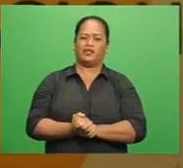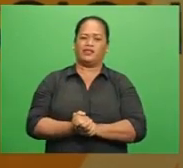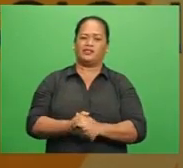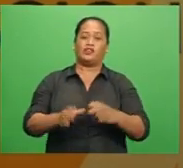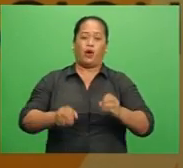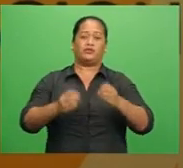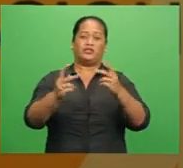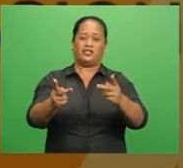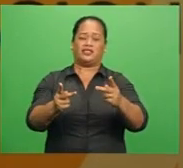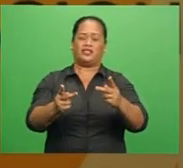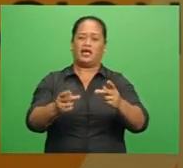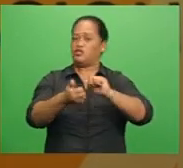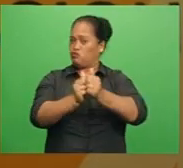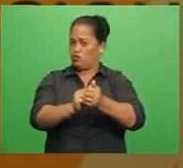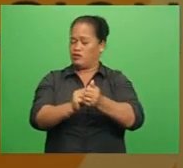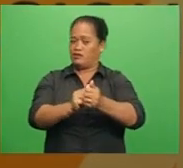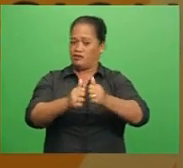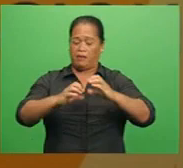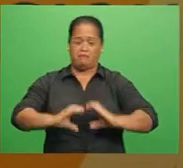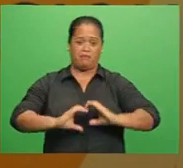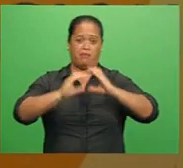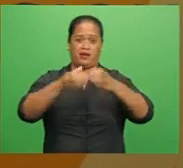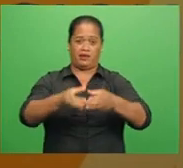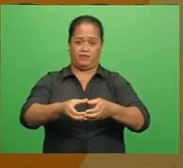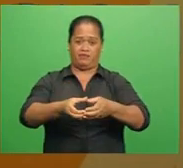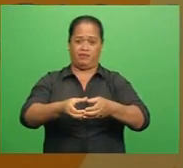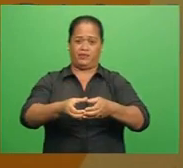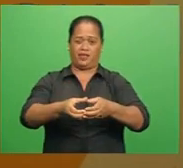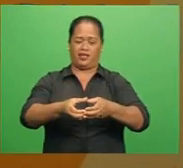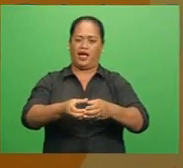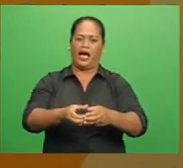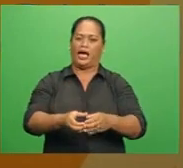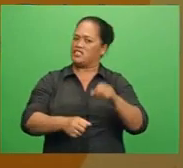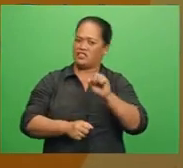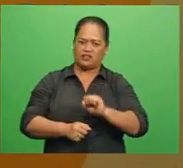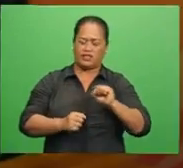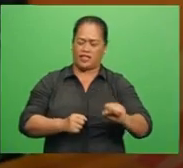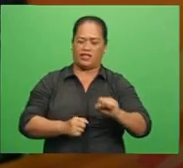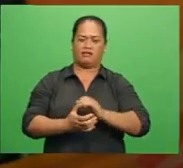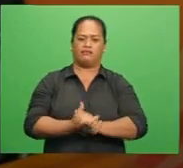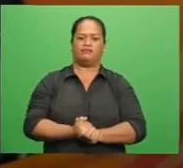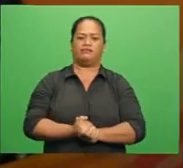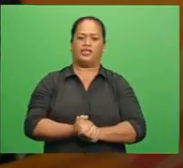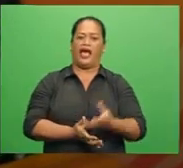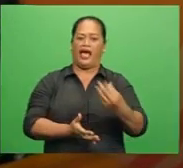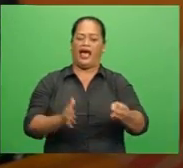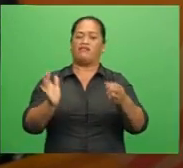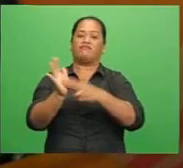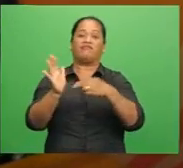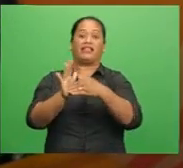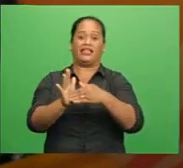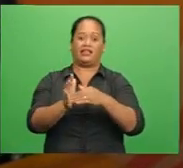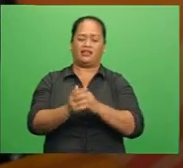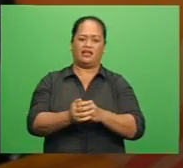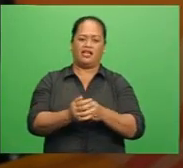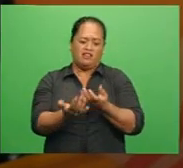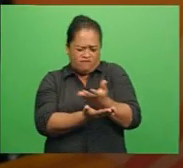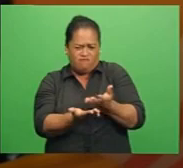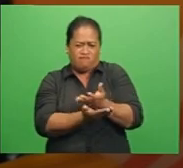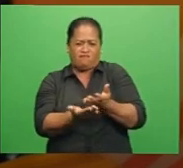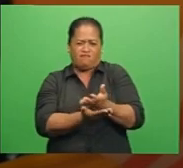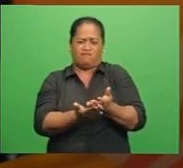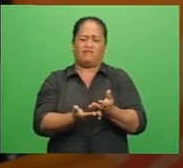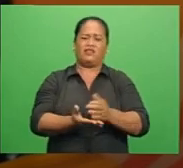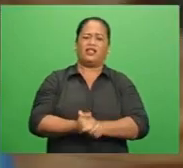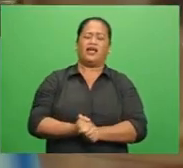very seriously, where we could even have the All Blacks come over. Speaking to FBC Sports, Mazie says